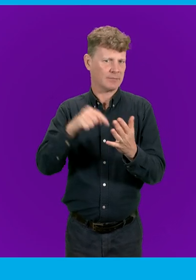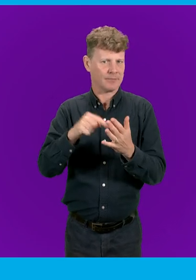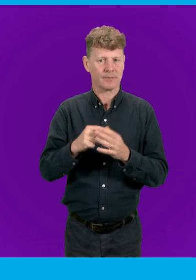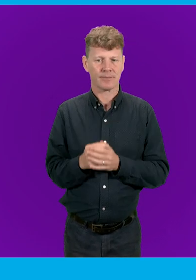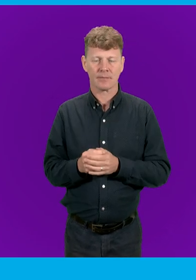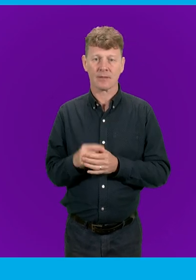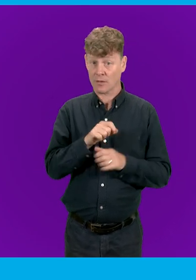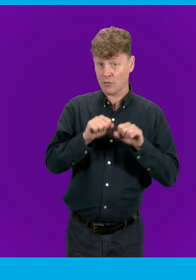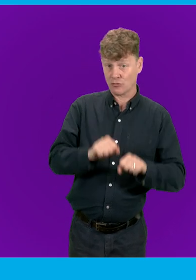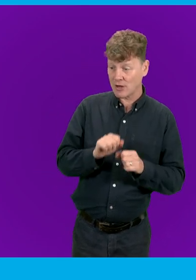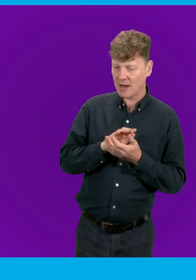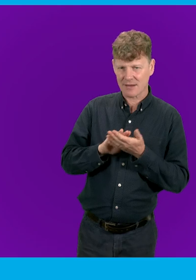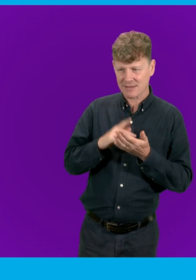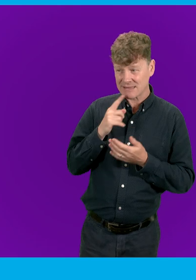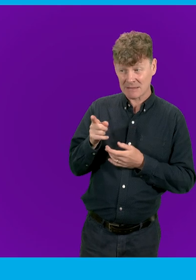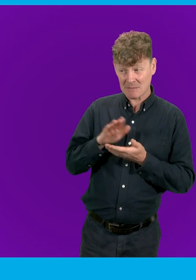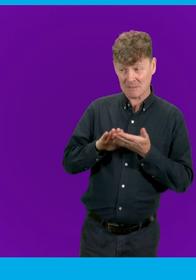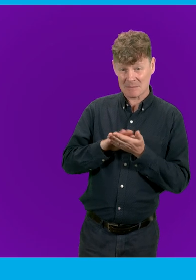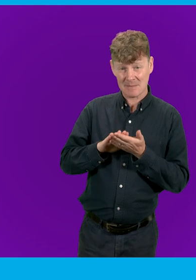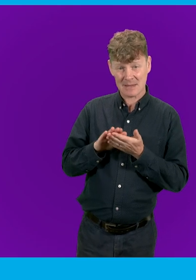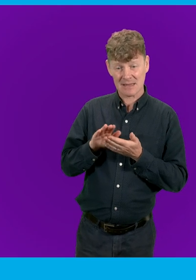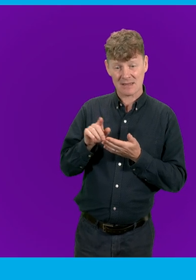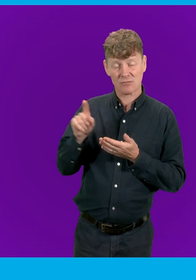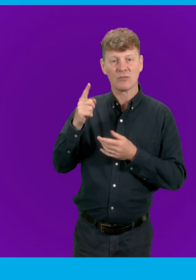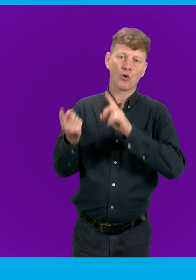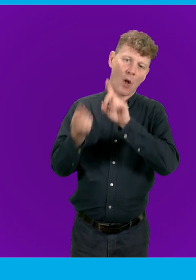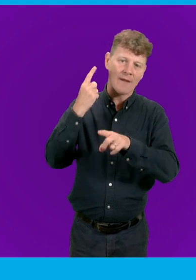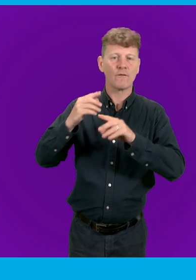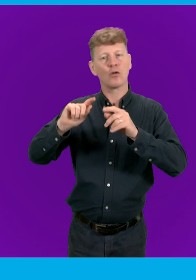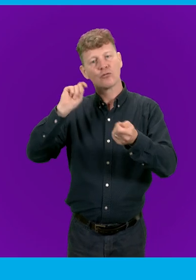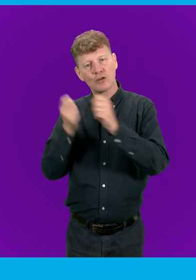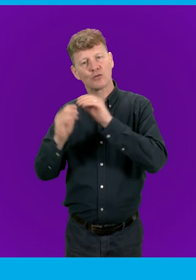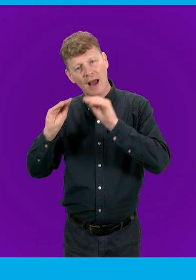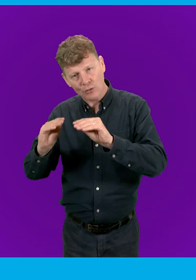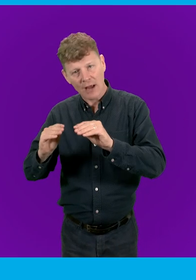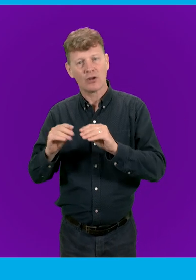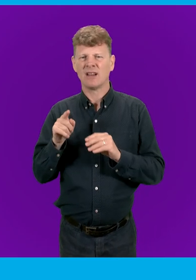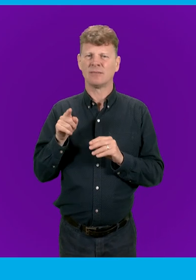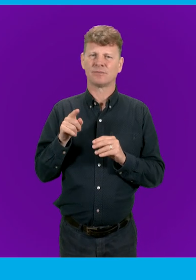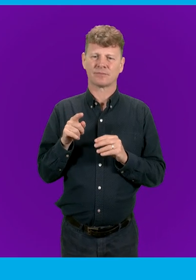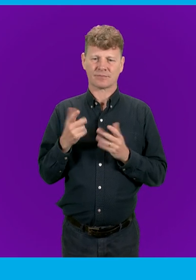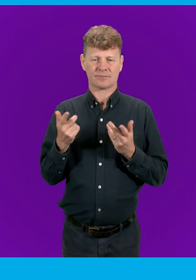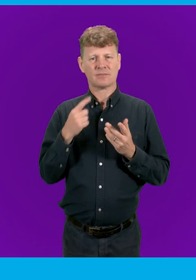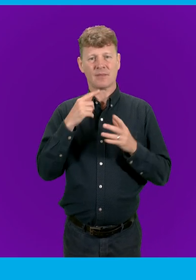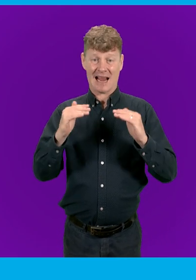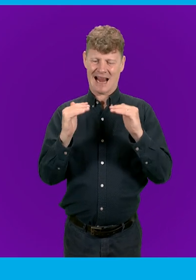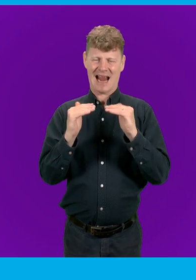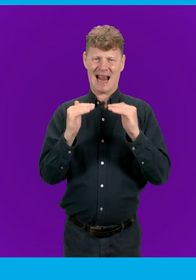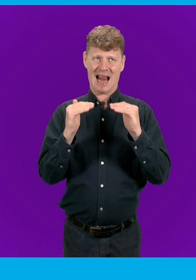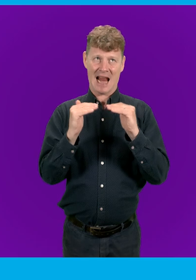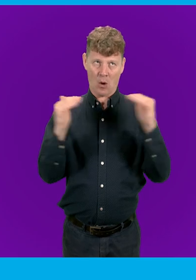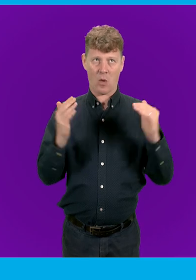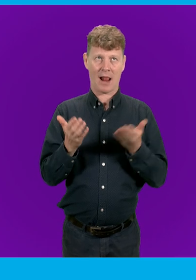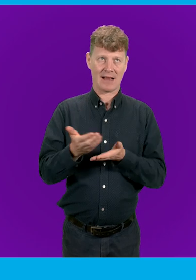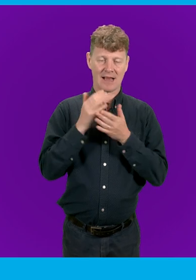for this sorts of education and. Yeah. I guess with Equally Safe being the whole school's approach as part